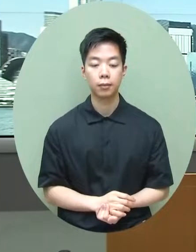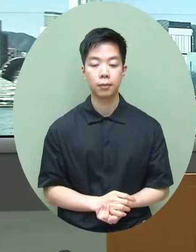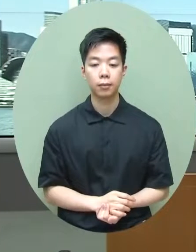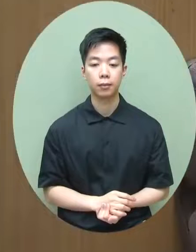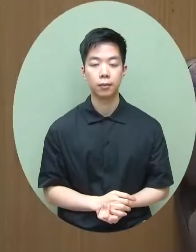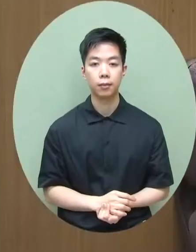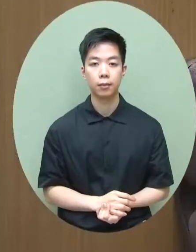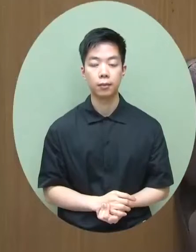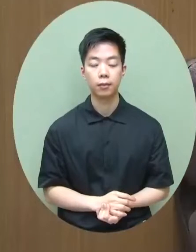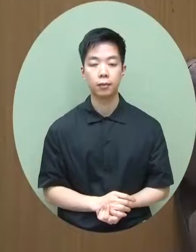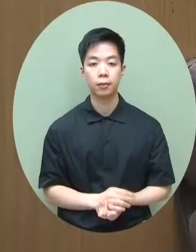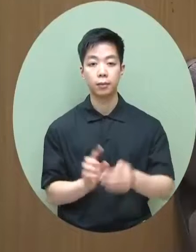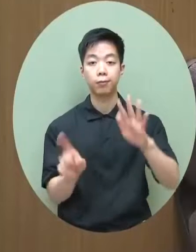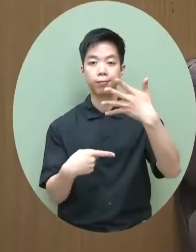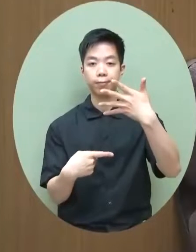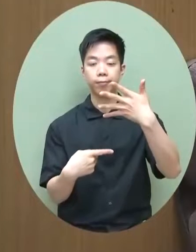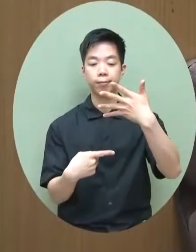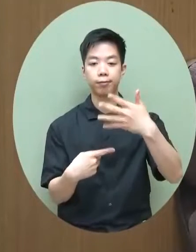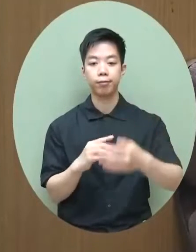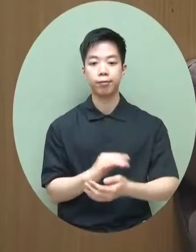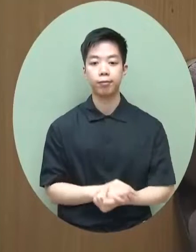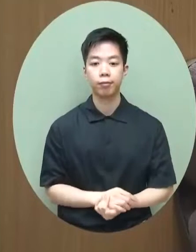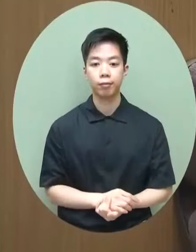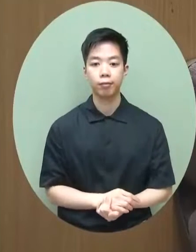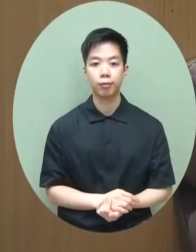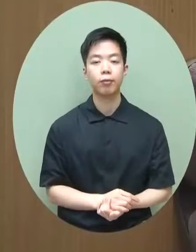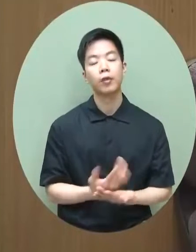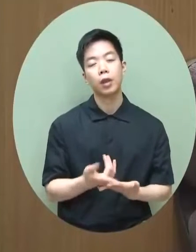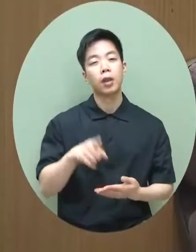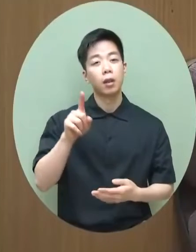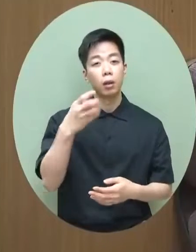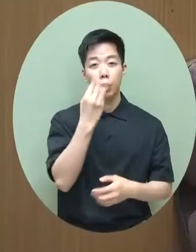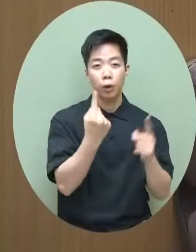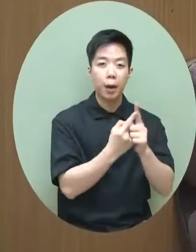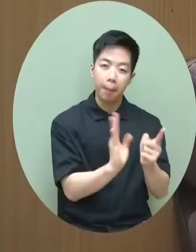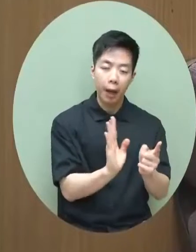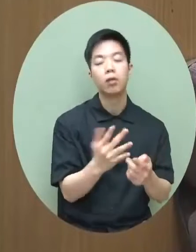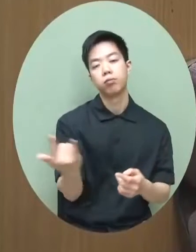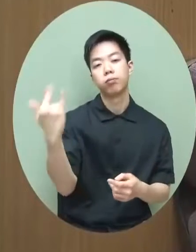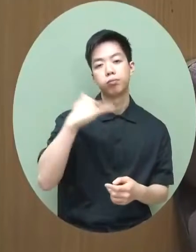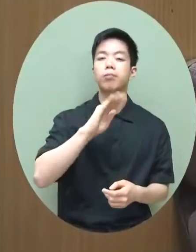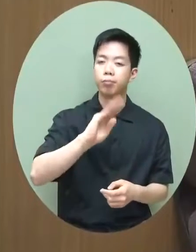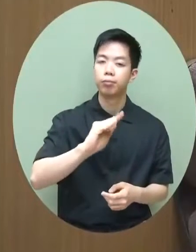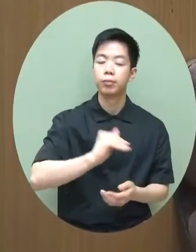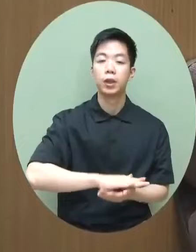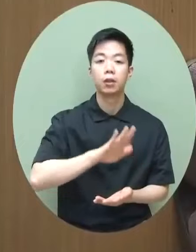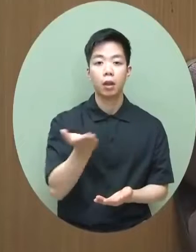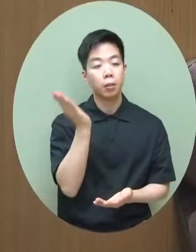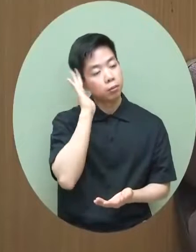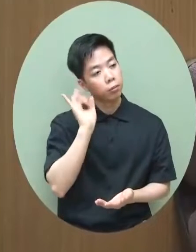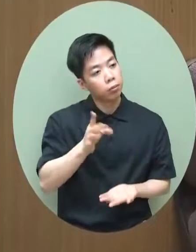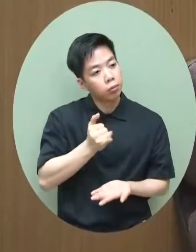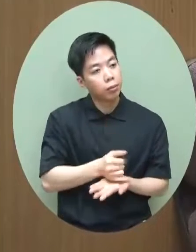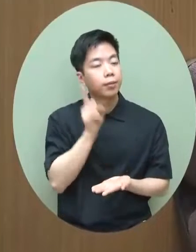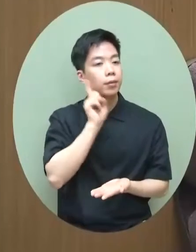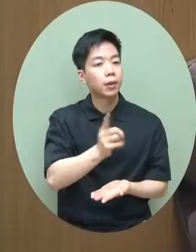From May 1st, non-Hong Kong residents can come to Hong Kong, but they will need to spend 7 days at least at a quarantine hotel.